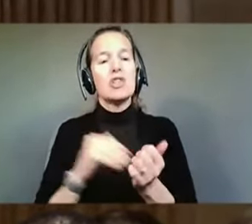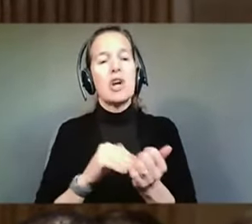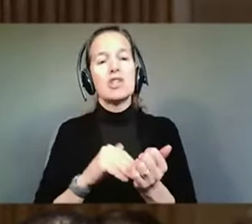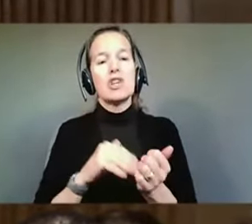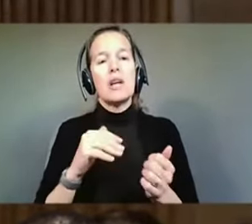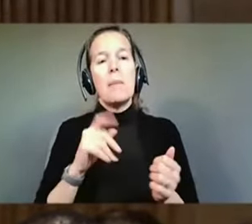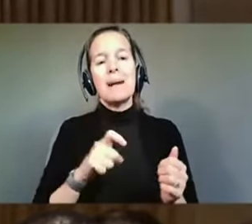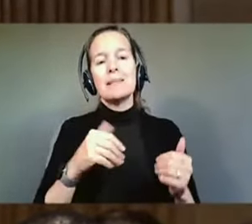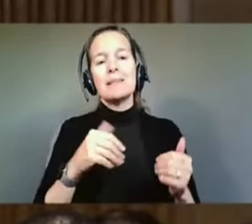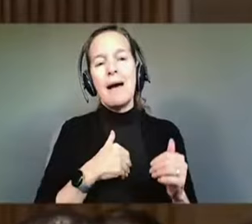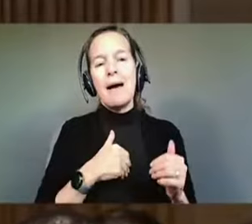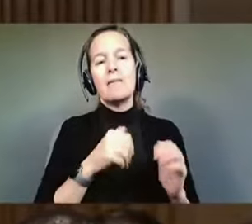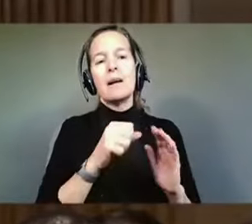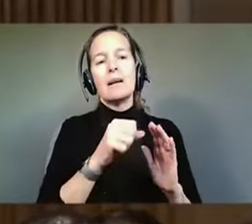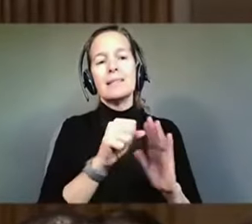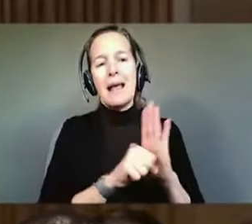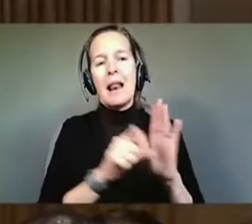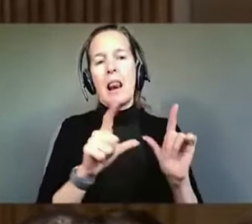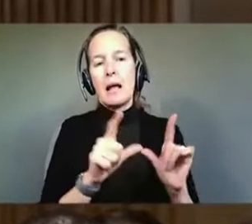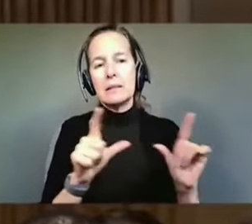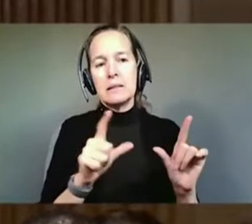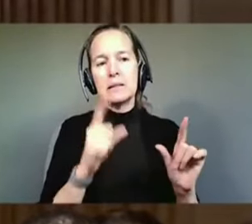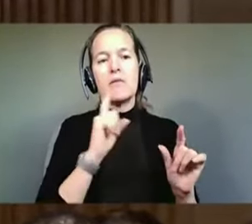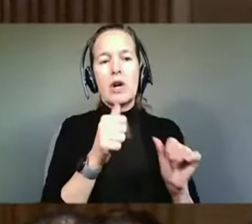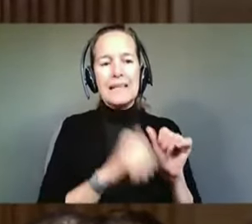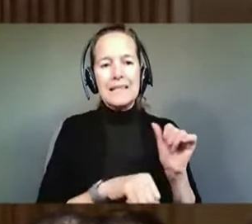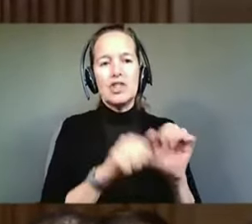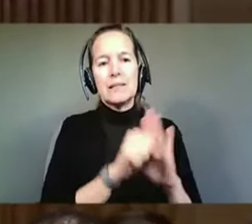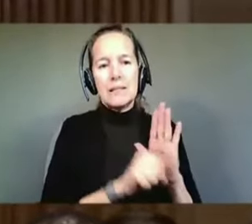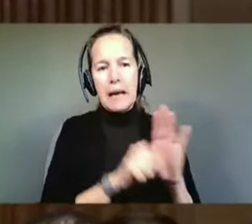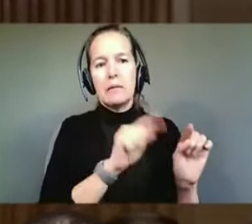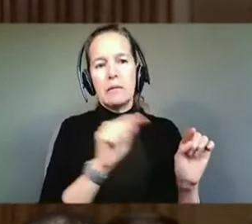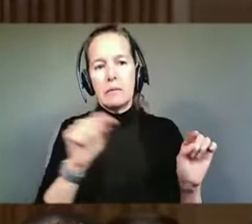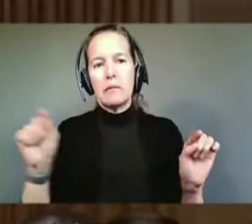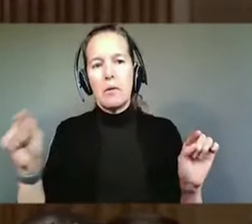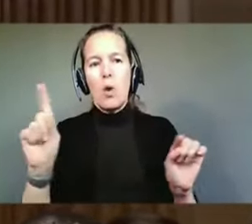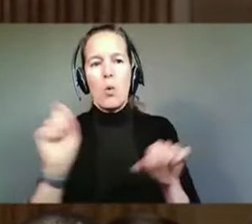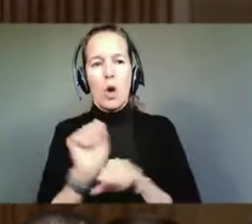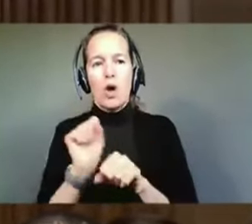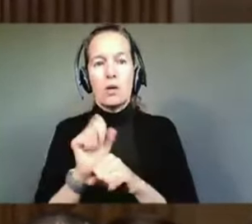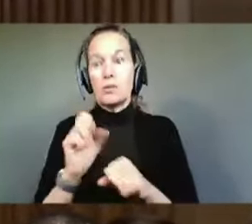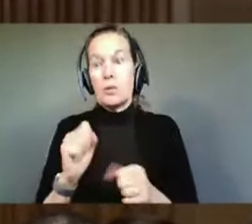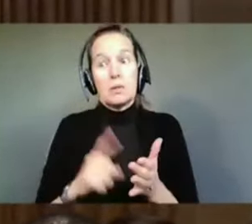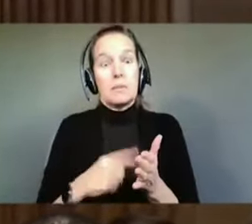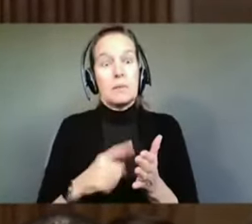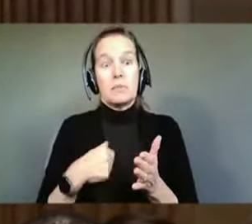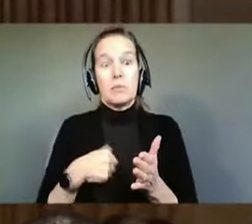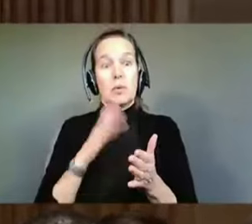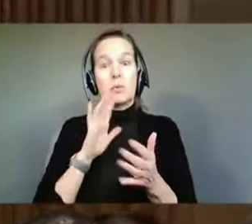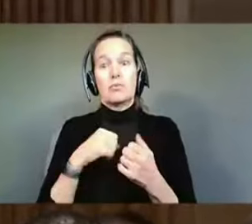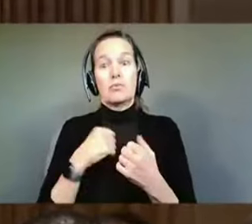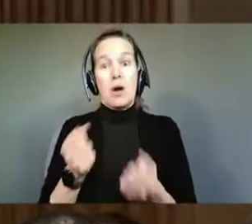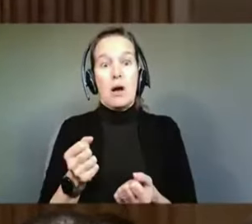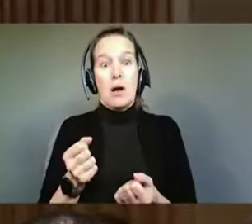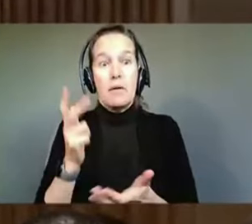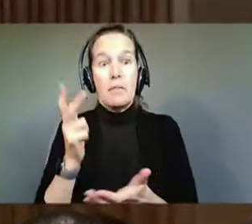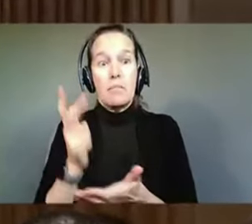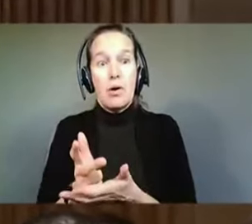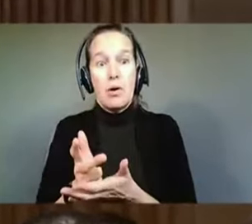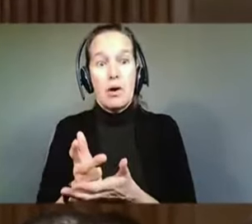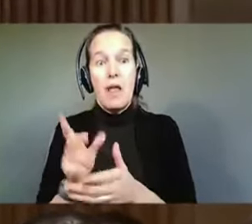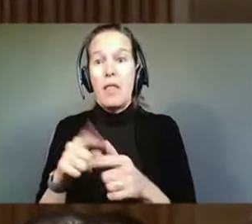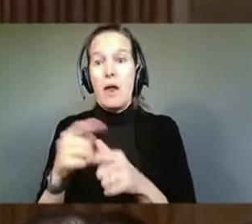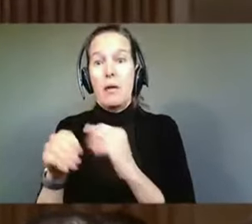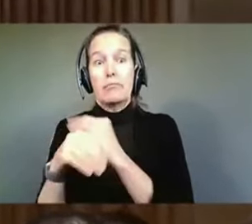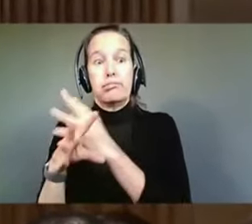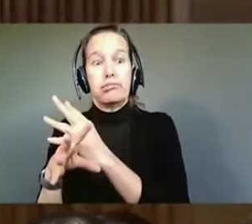be in the state in order to see the doctor. So sometimes we'll drive and just kind of park and then see the doctor on the side of the road, but